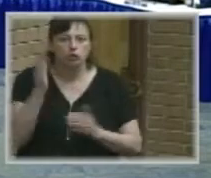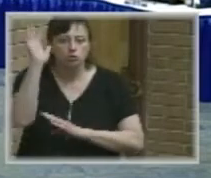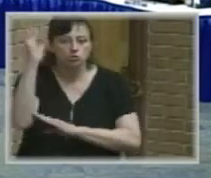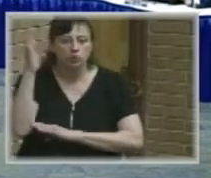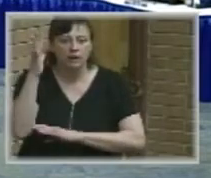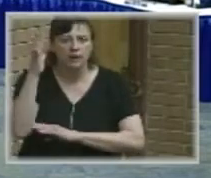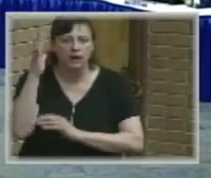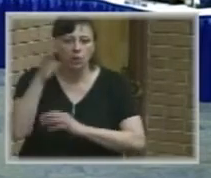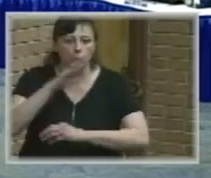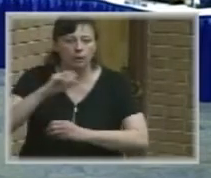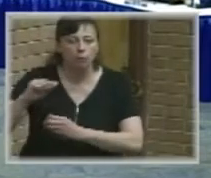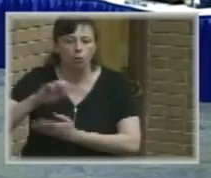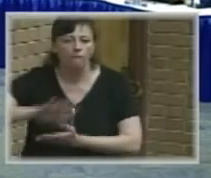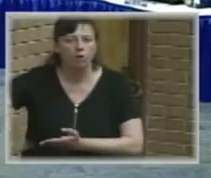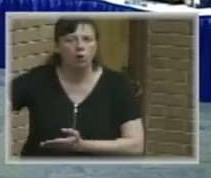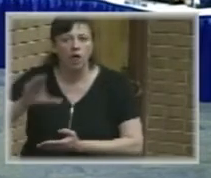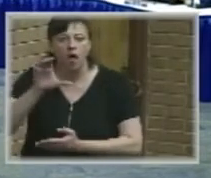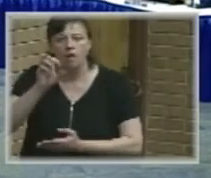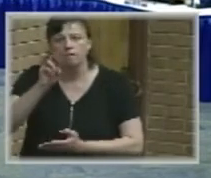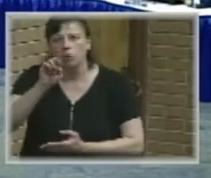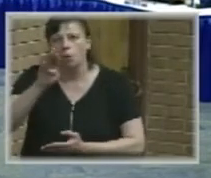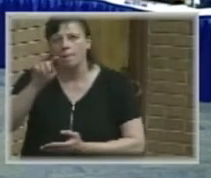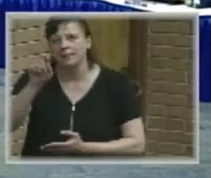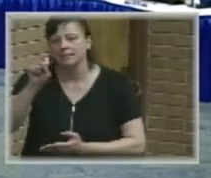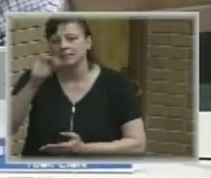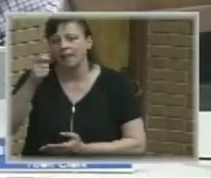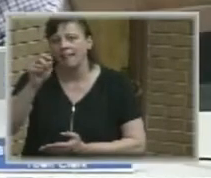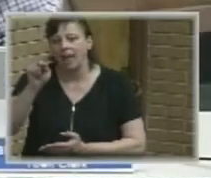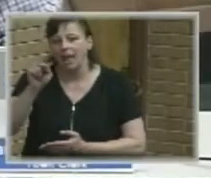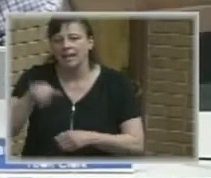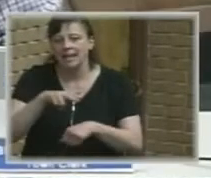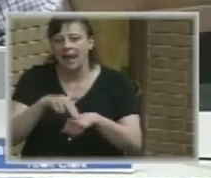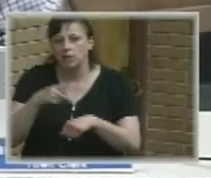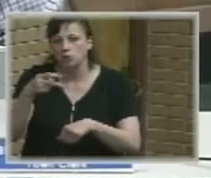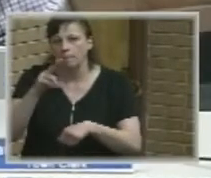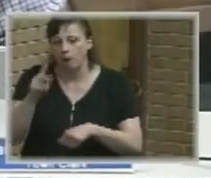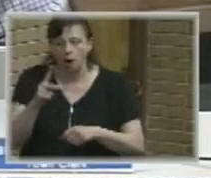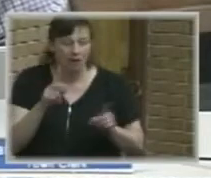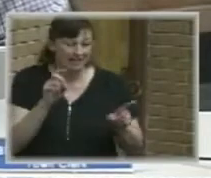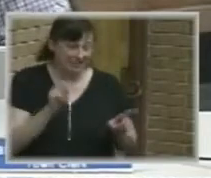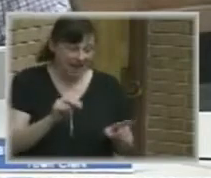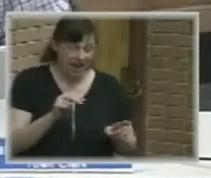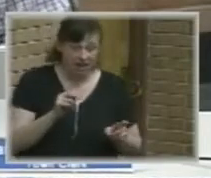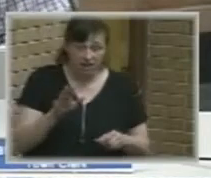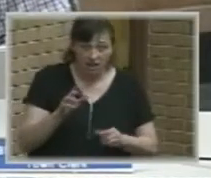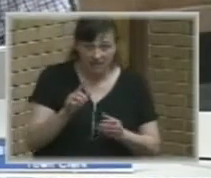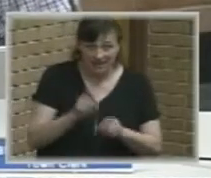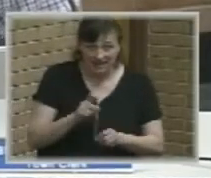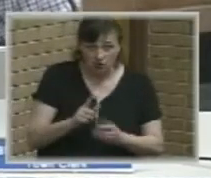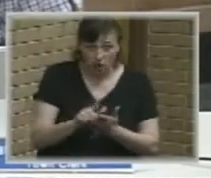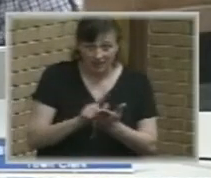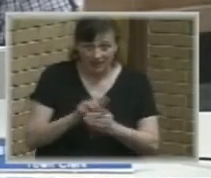Corbett's Glen Nature Park. Dan, has the necessary legal notice been given in this matter?